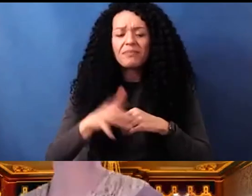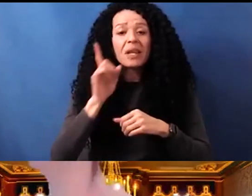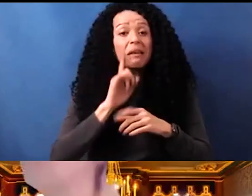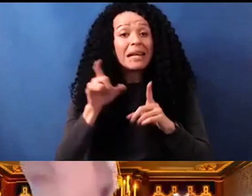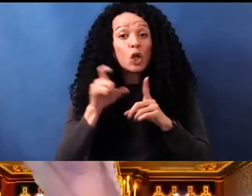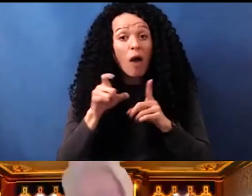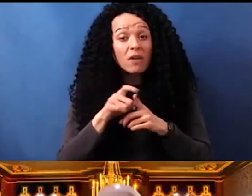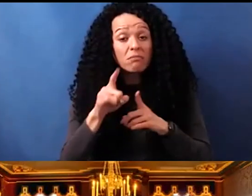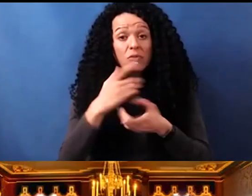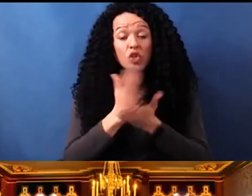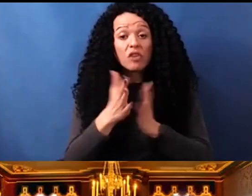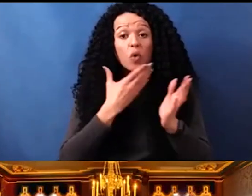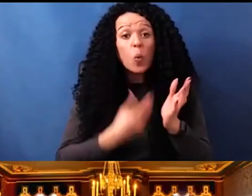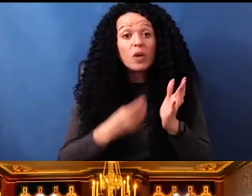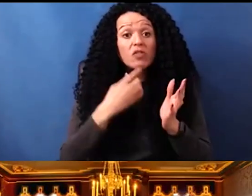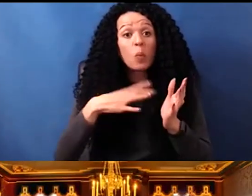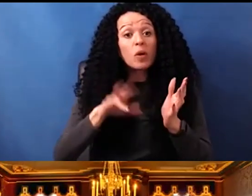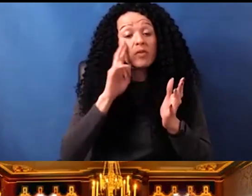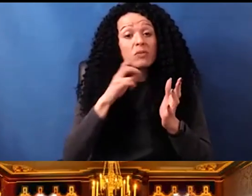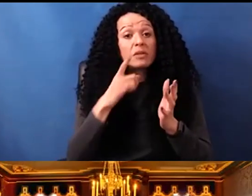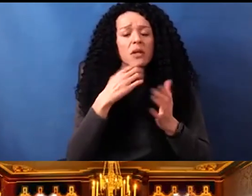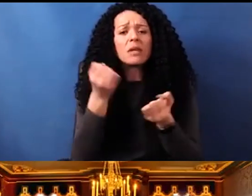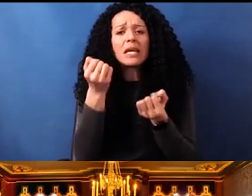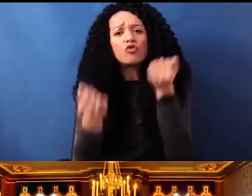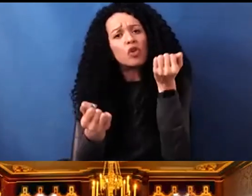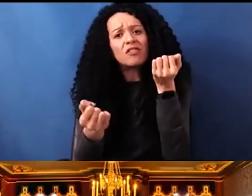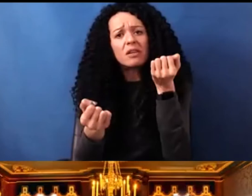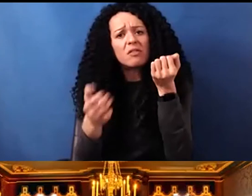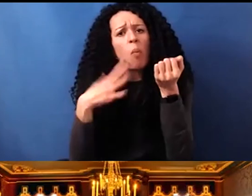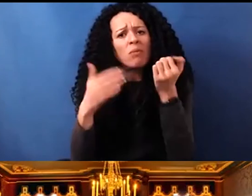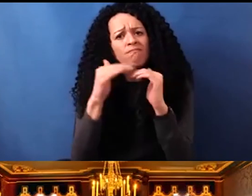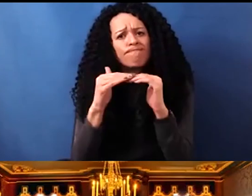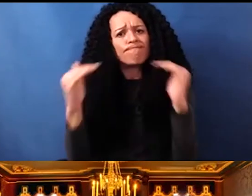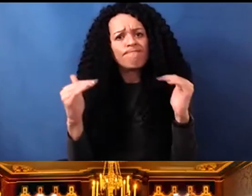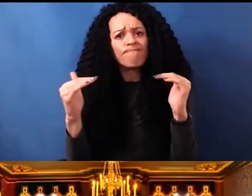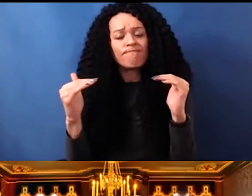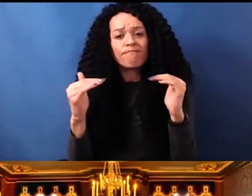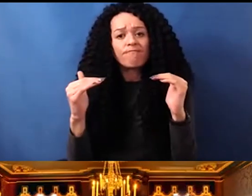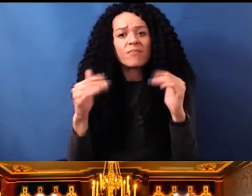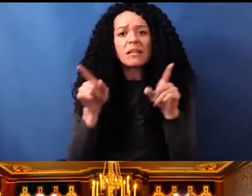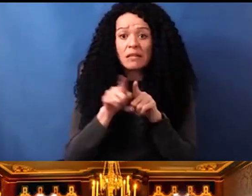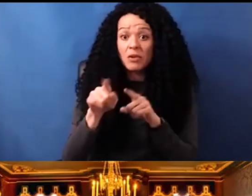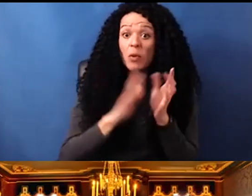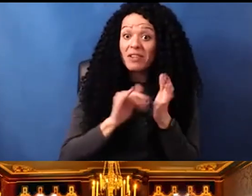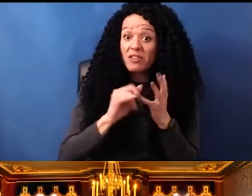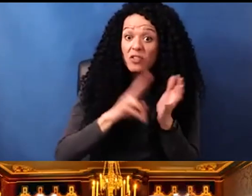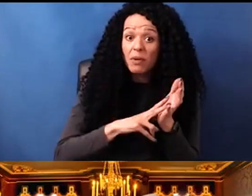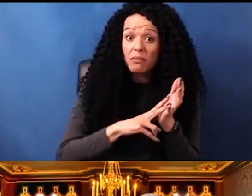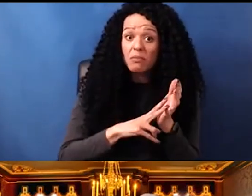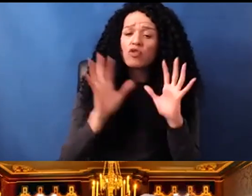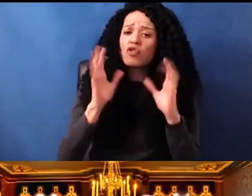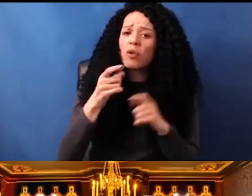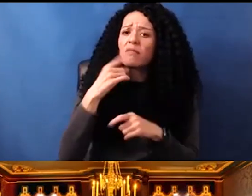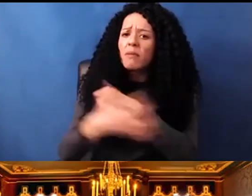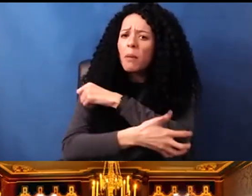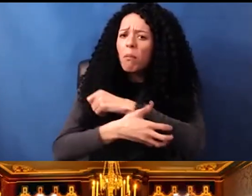Certainly shares your wish to see the many injustices in our society put to rights, Mrs. Somerville. Right. He is concerned particularly with the poor in her